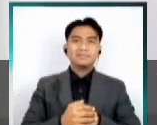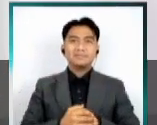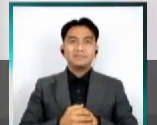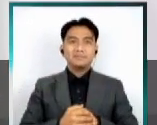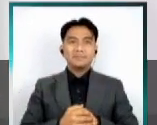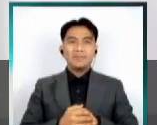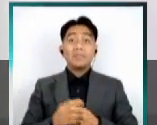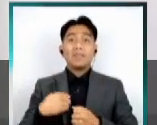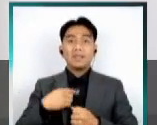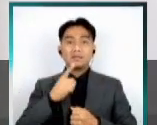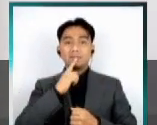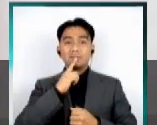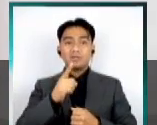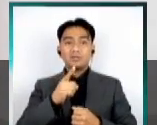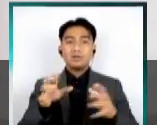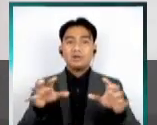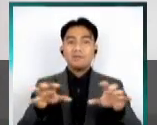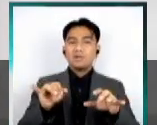then